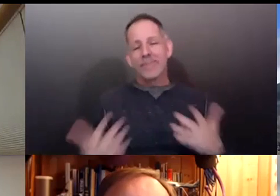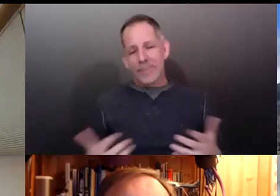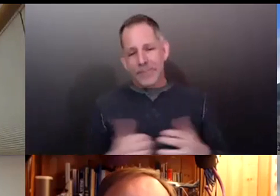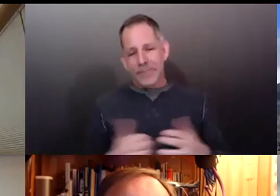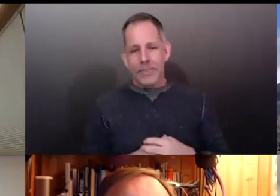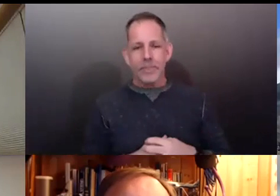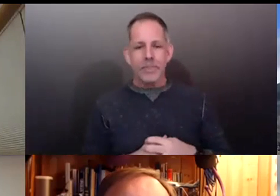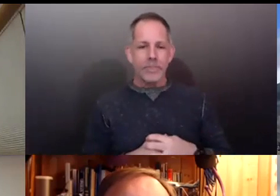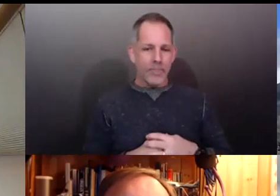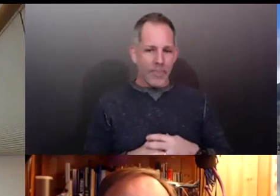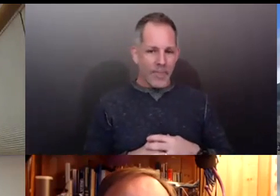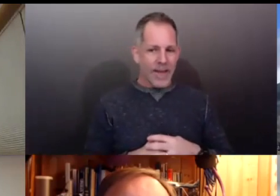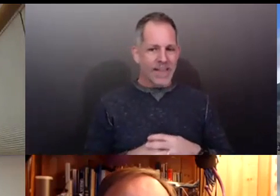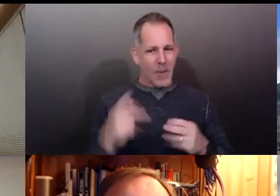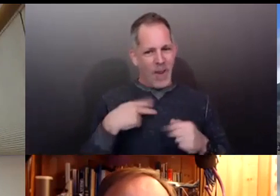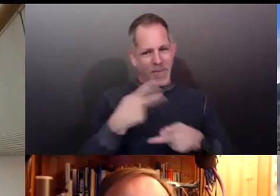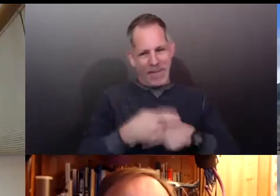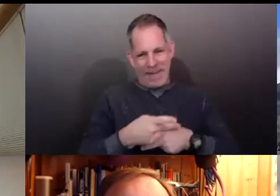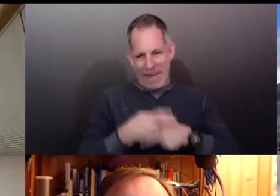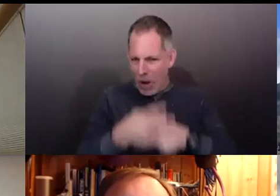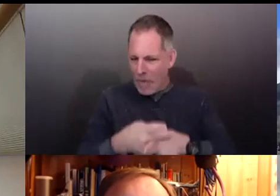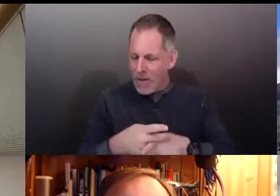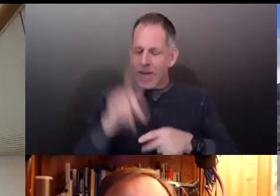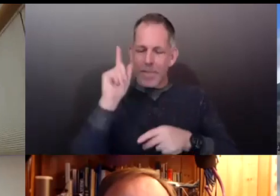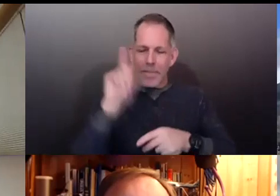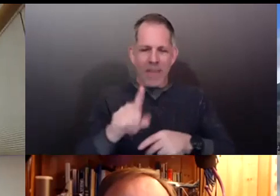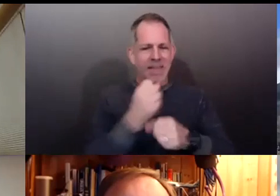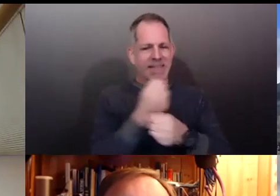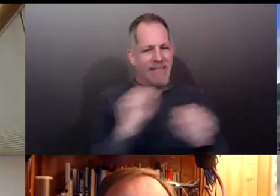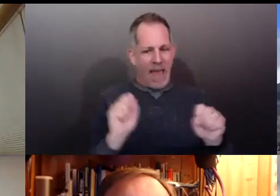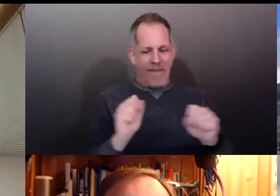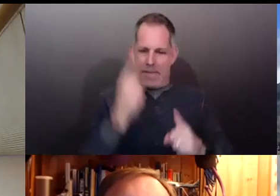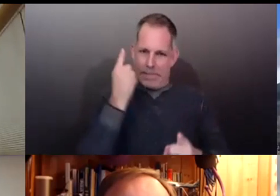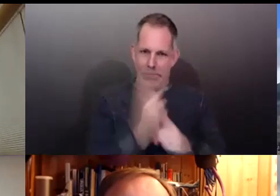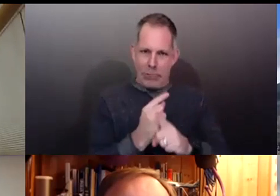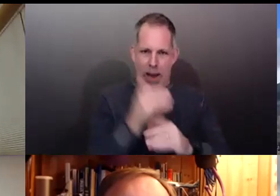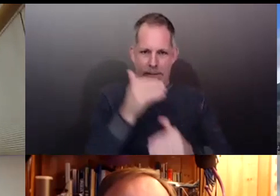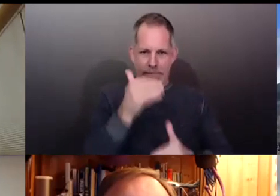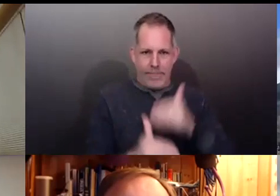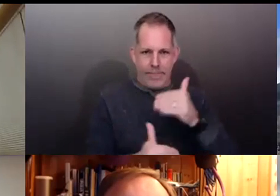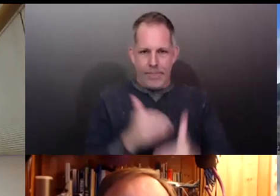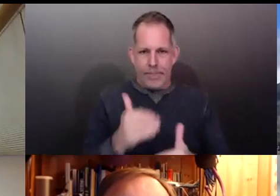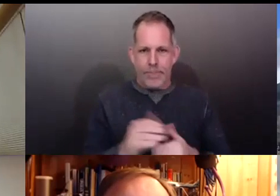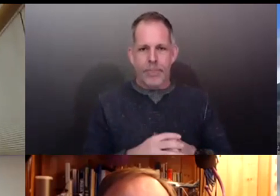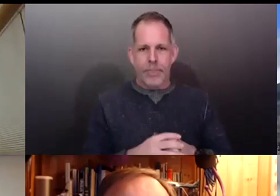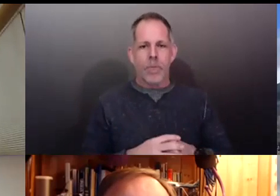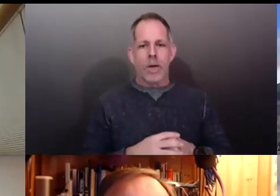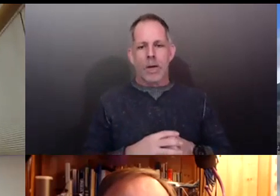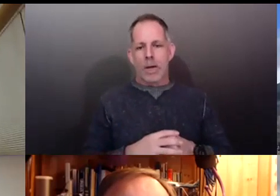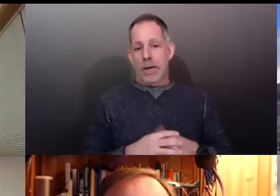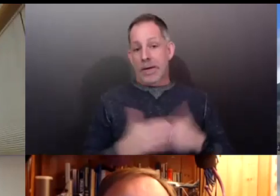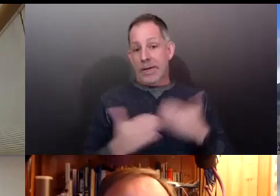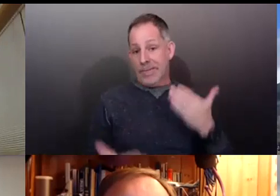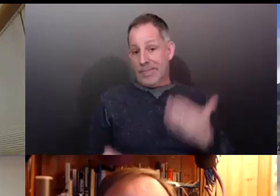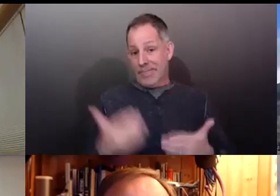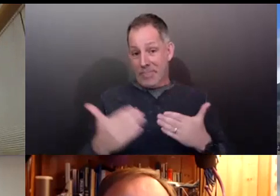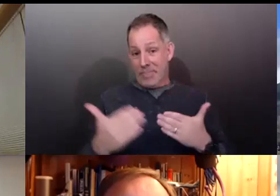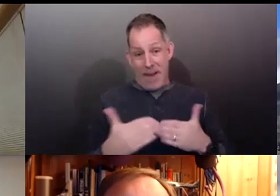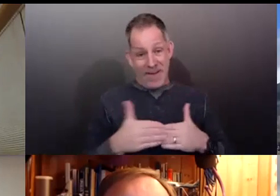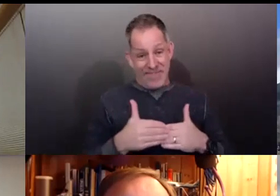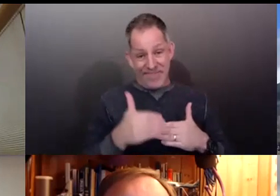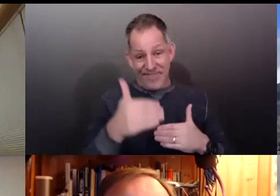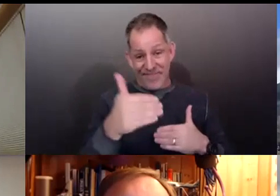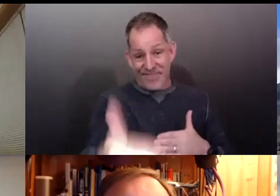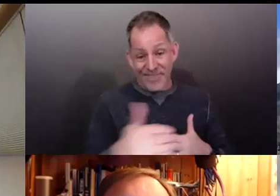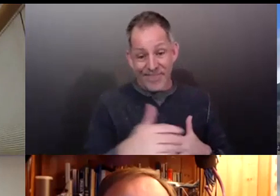safely in the meantime that either we're currently doing or conceivably, you know, transition into doing that we haven't been doing. But